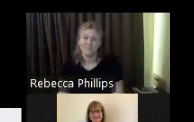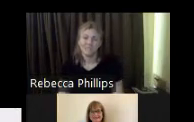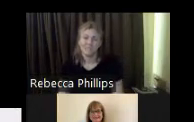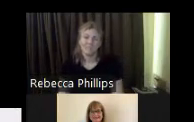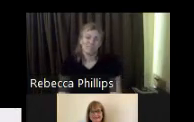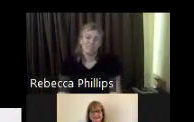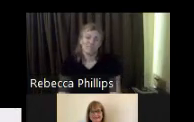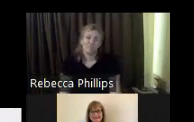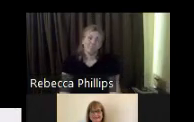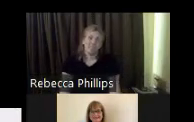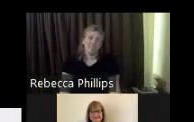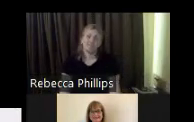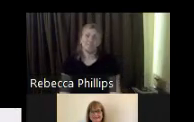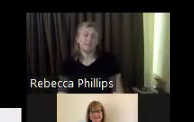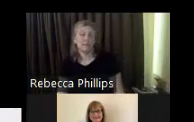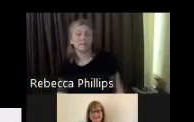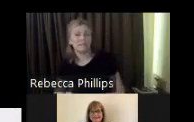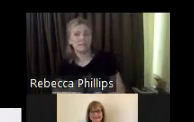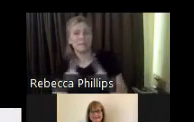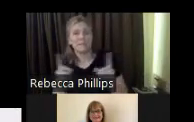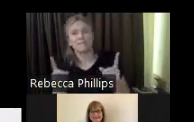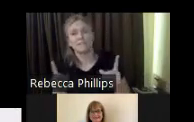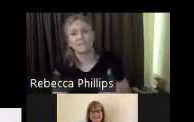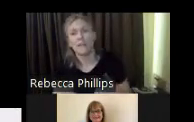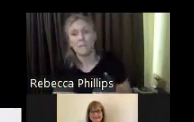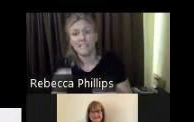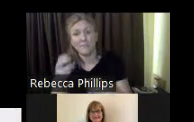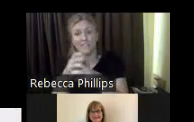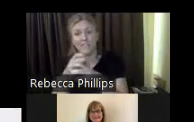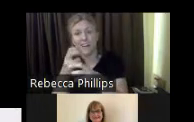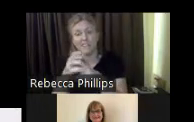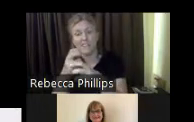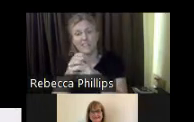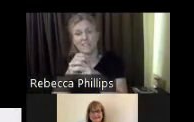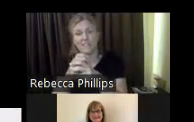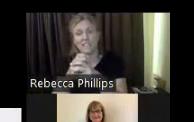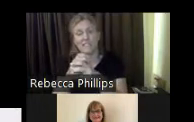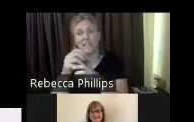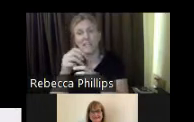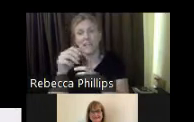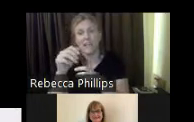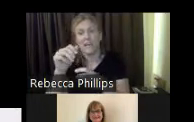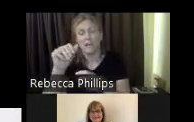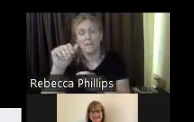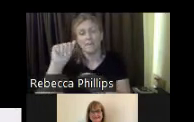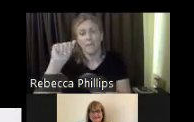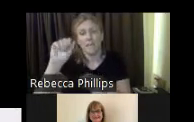Okay. Yeah, but it might be different. But that's why it's hard to kind of see